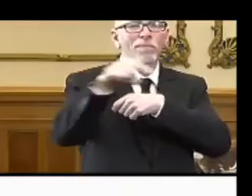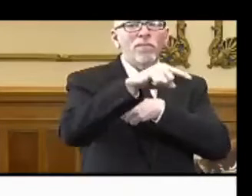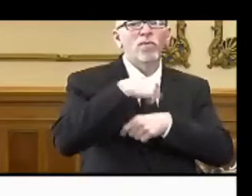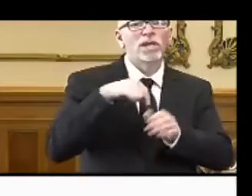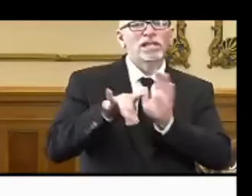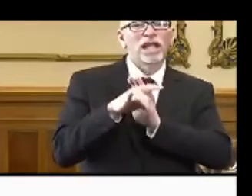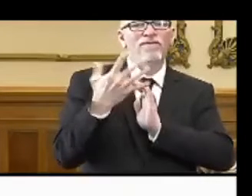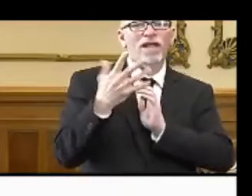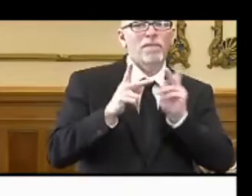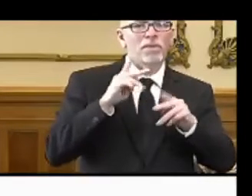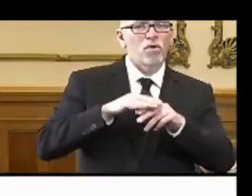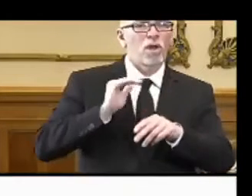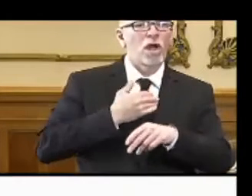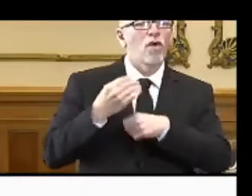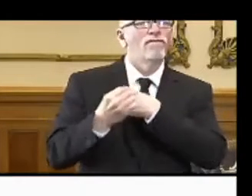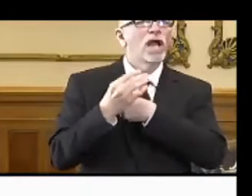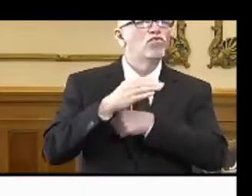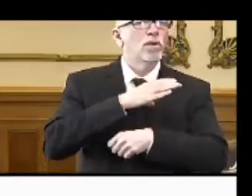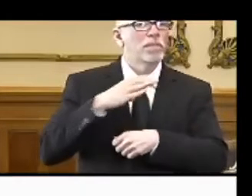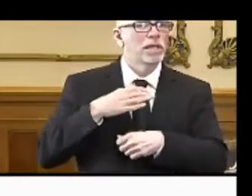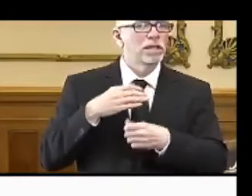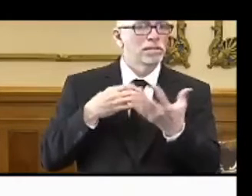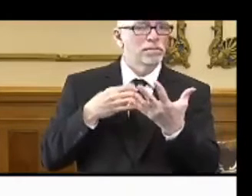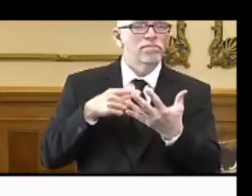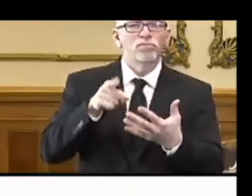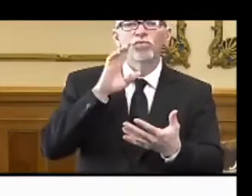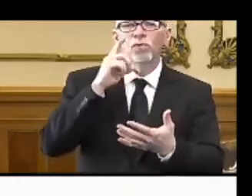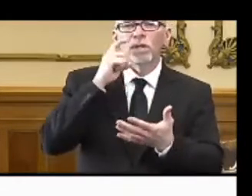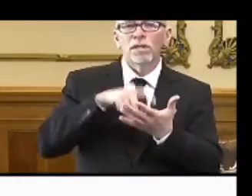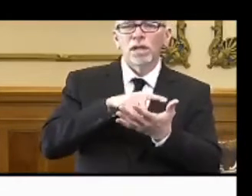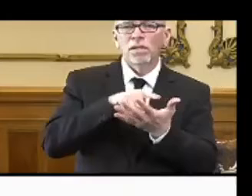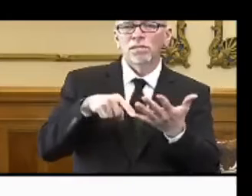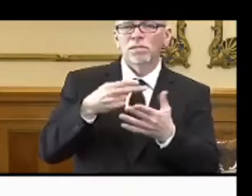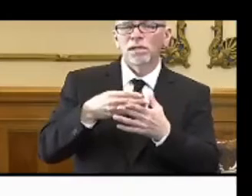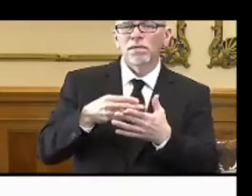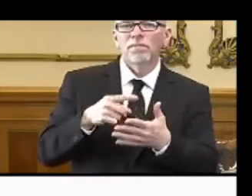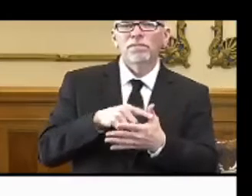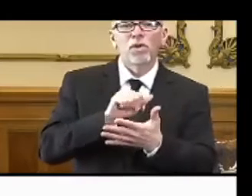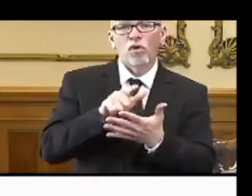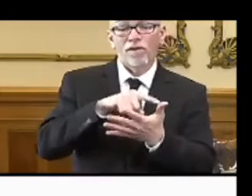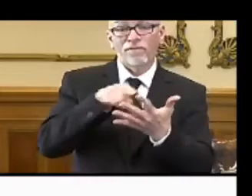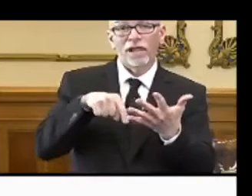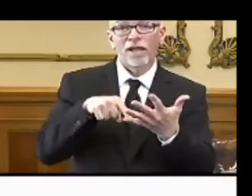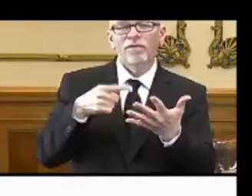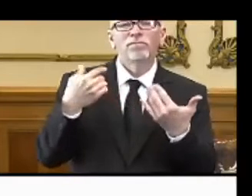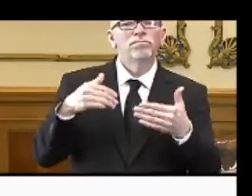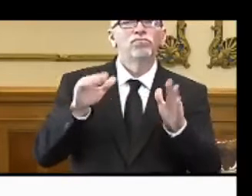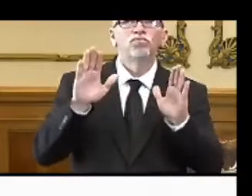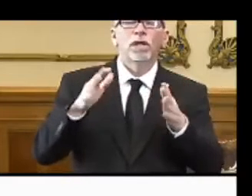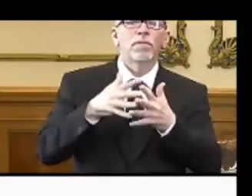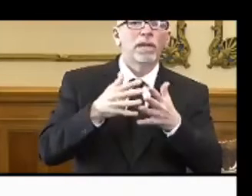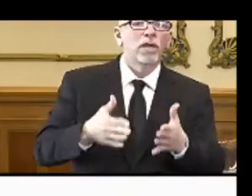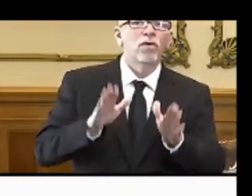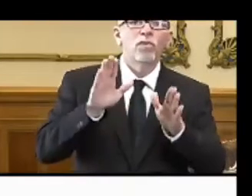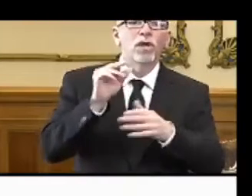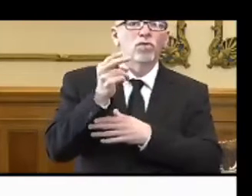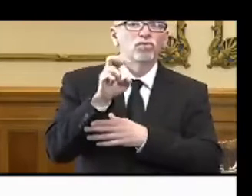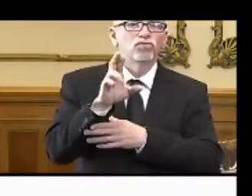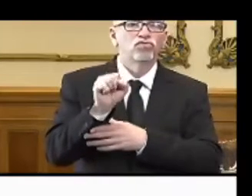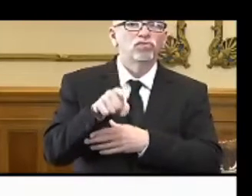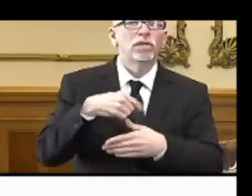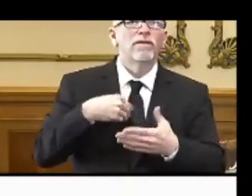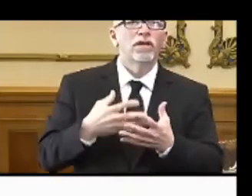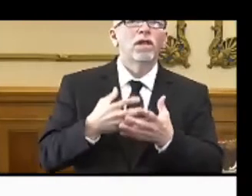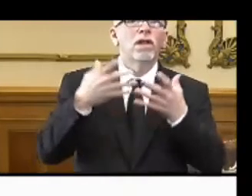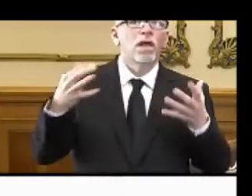people to serve on our advisory committee. I think you'll recognize these names. All 5 are great Americans, great Hoosiers who have a great